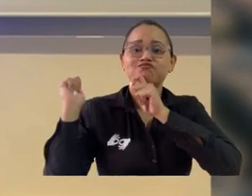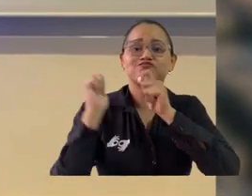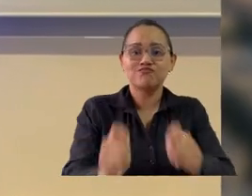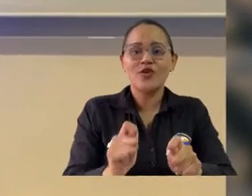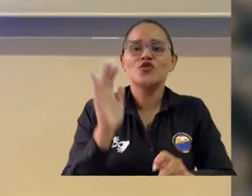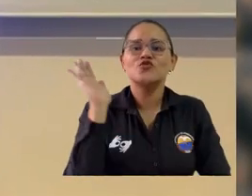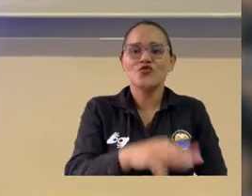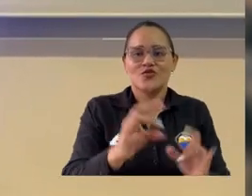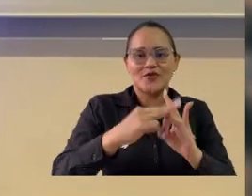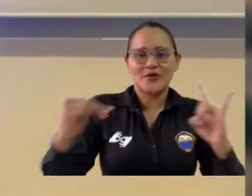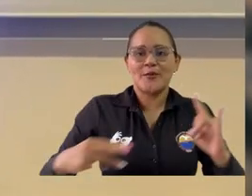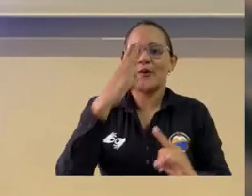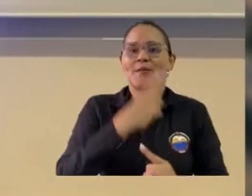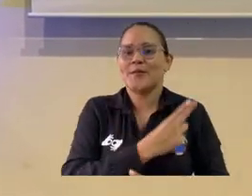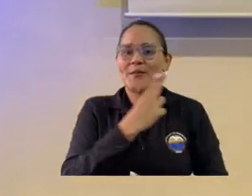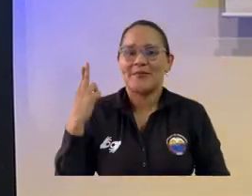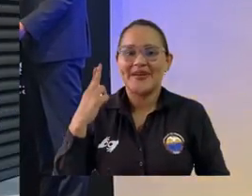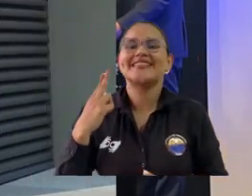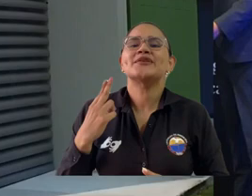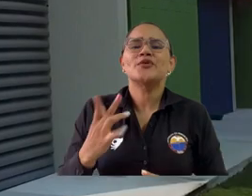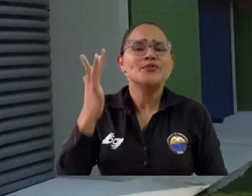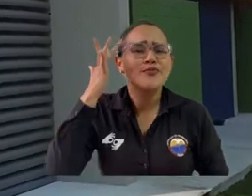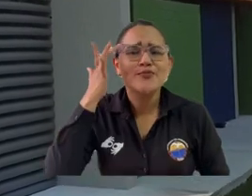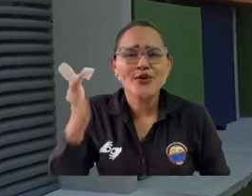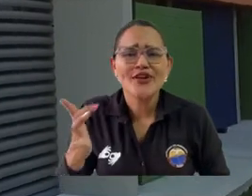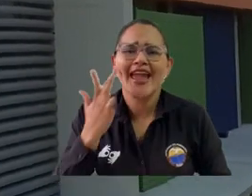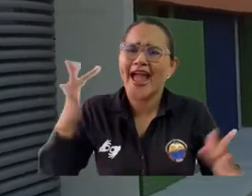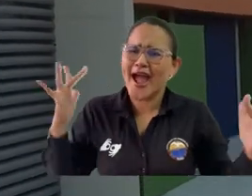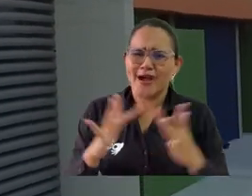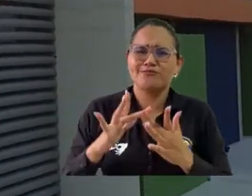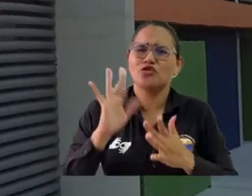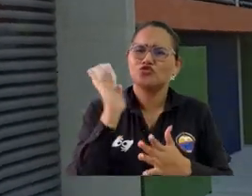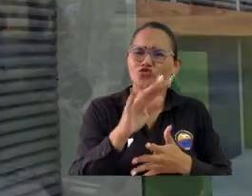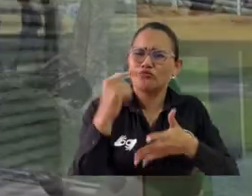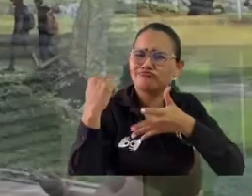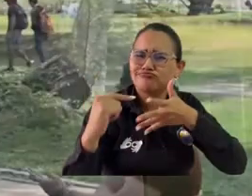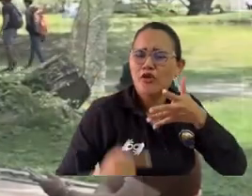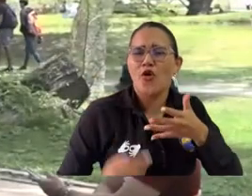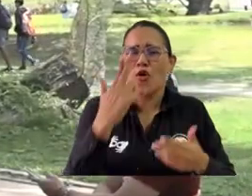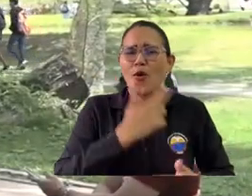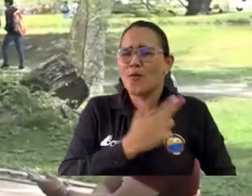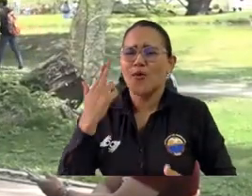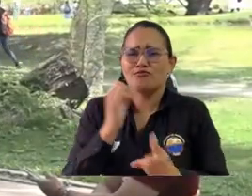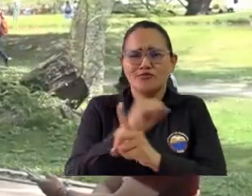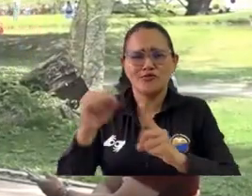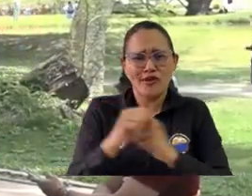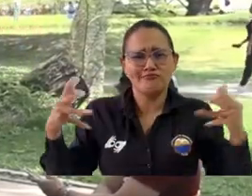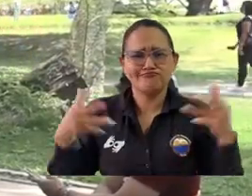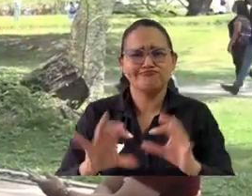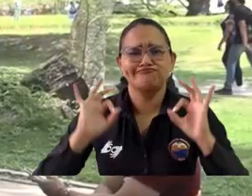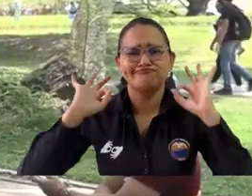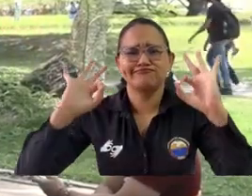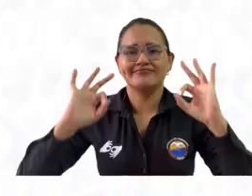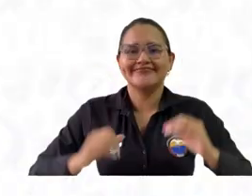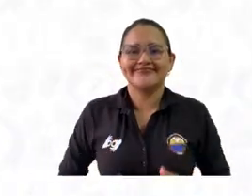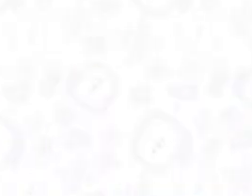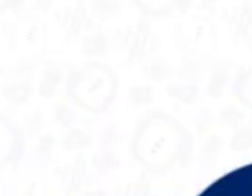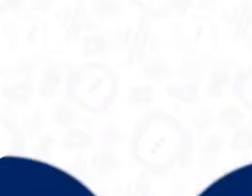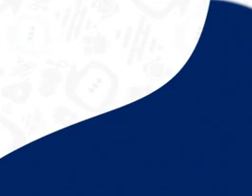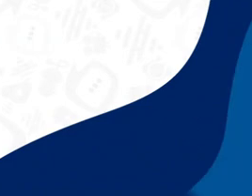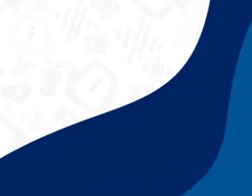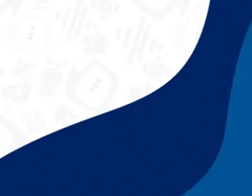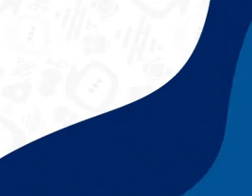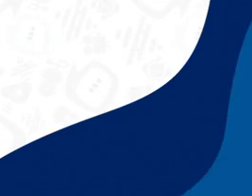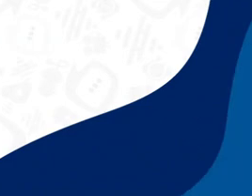acreditación internacional Engaged University a la Universidad del Magdalena por alcanzar la excelencia en estándares de compromiso social.